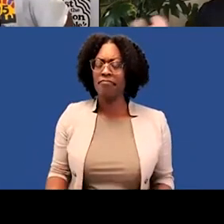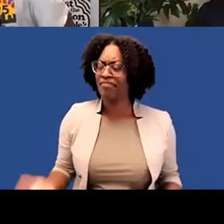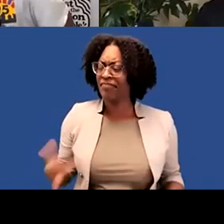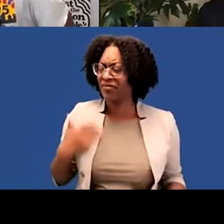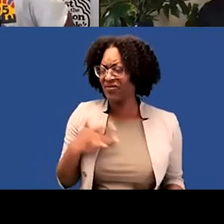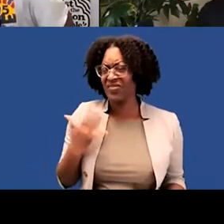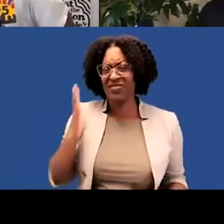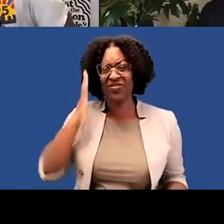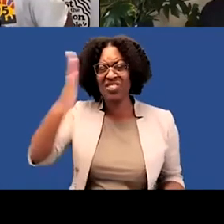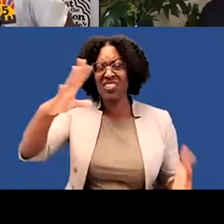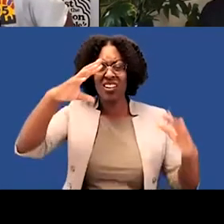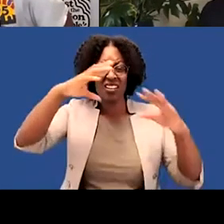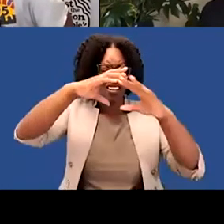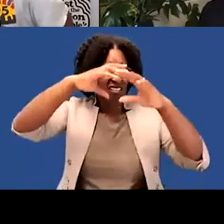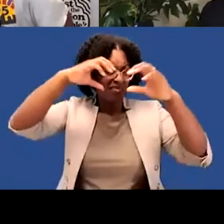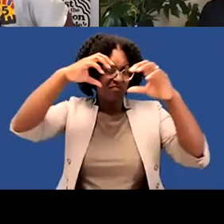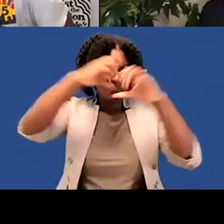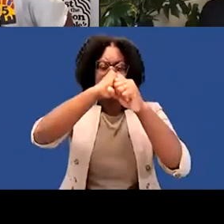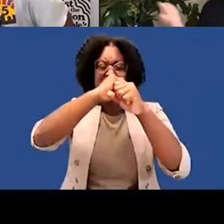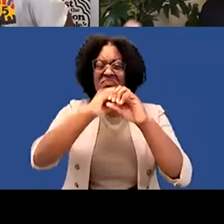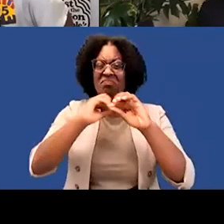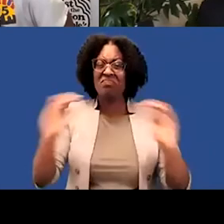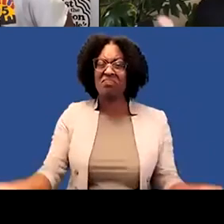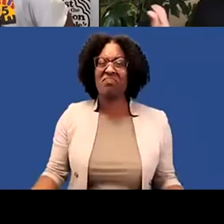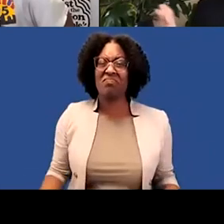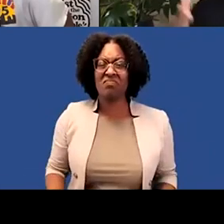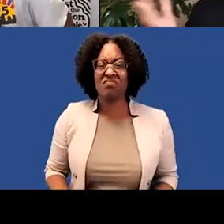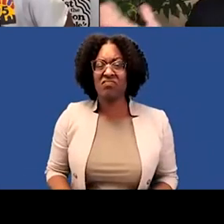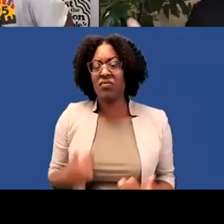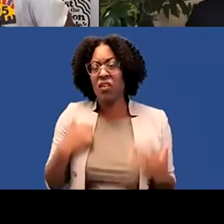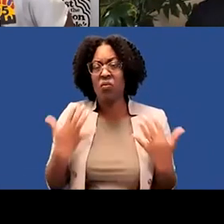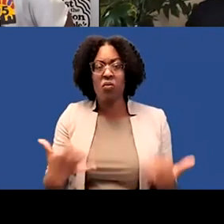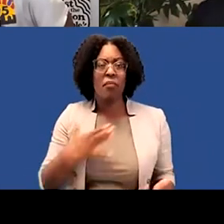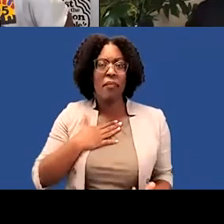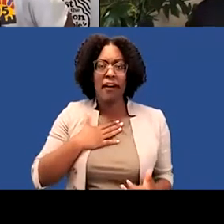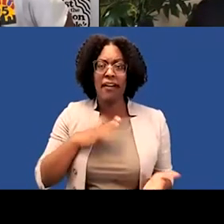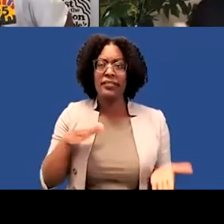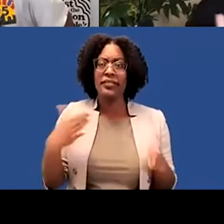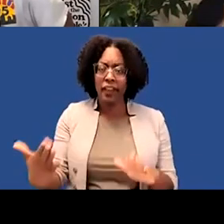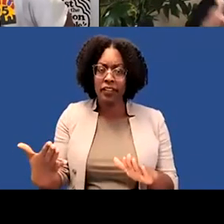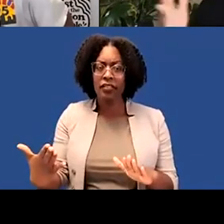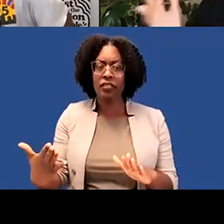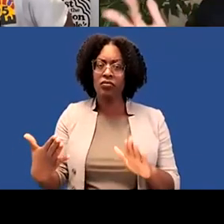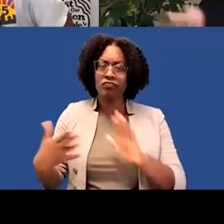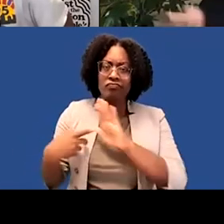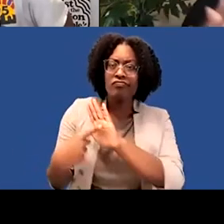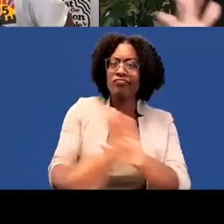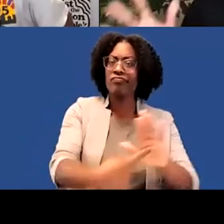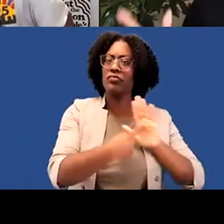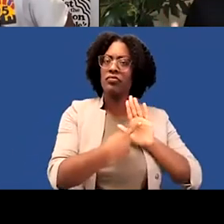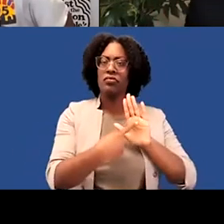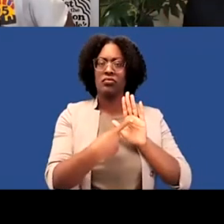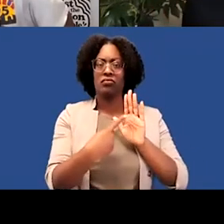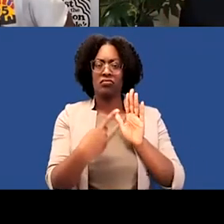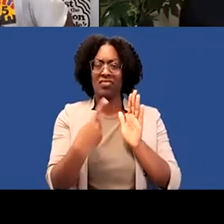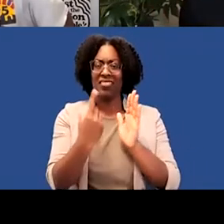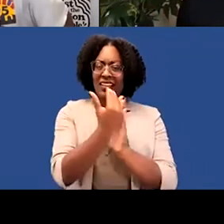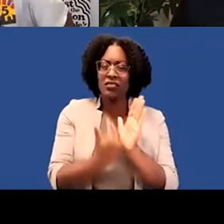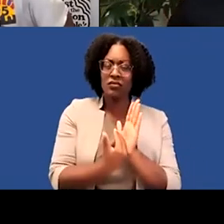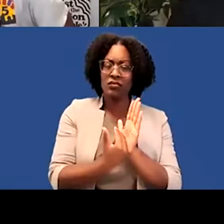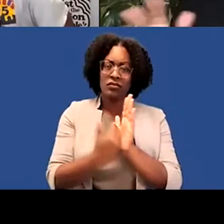And she wanted her death to be a lesson. You know, she wanted it to like push